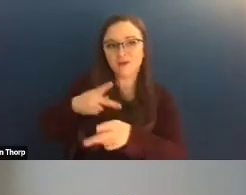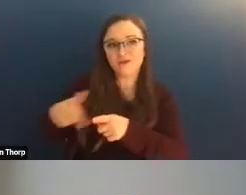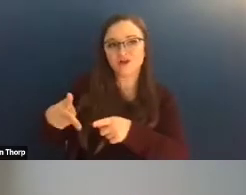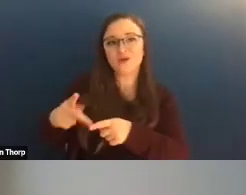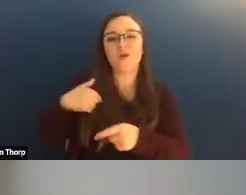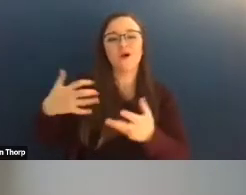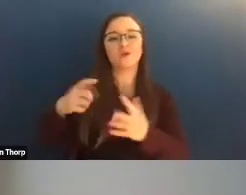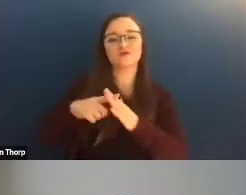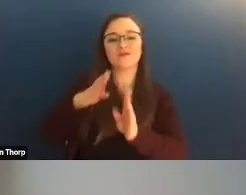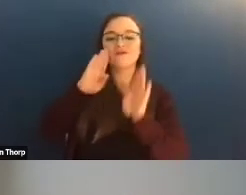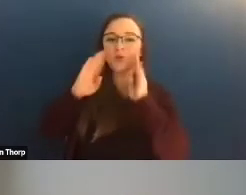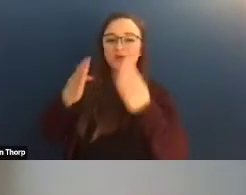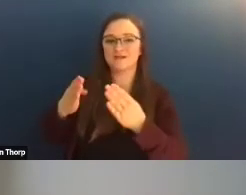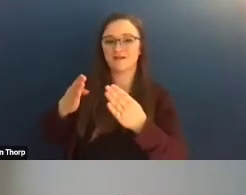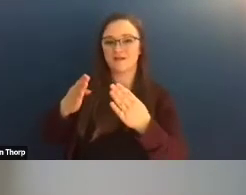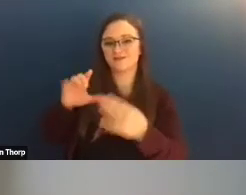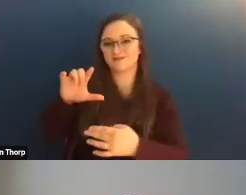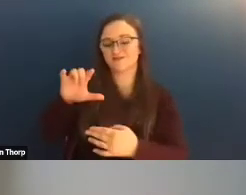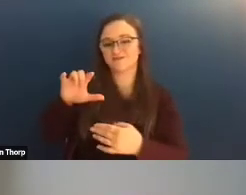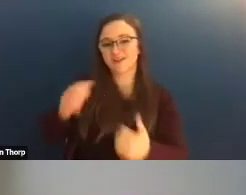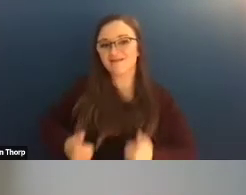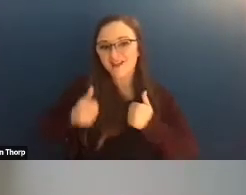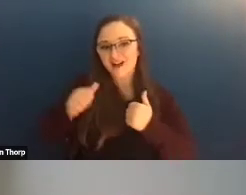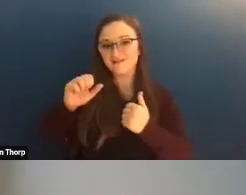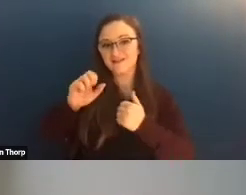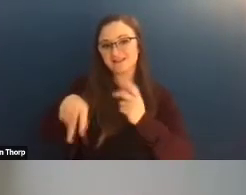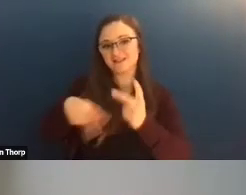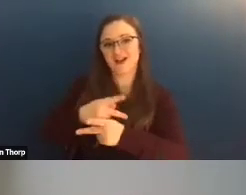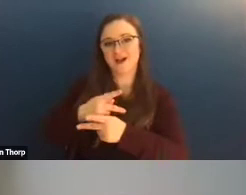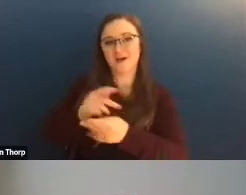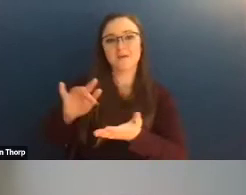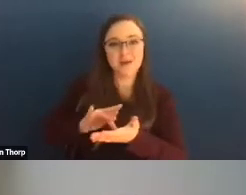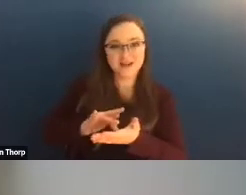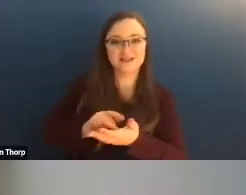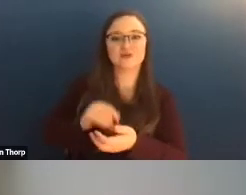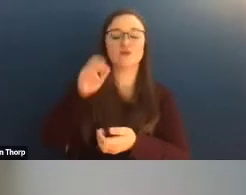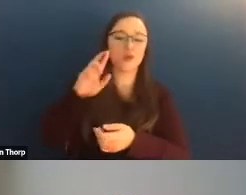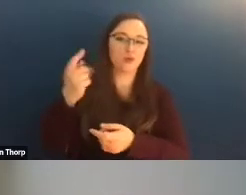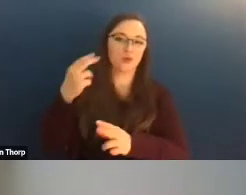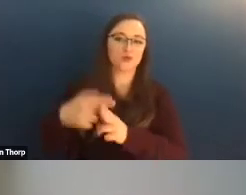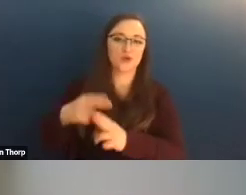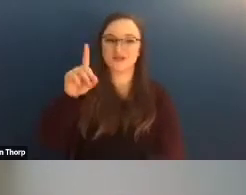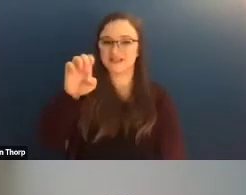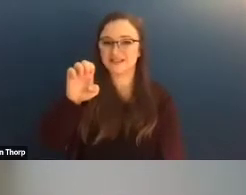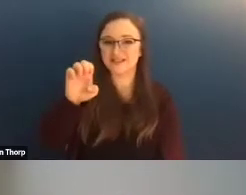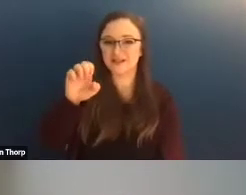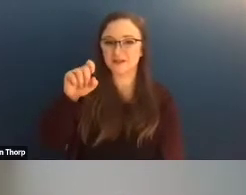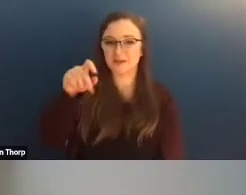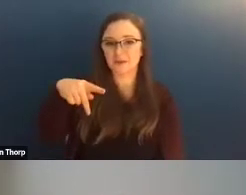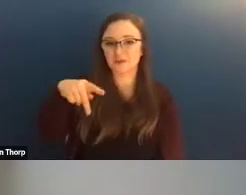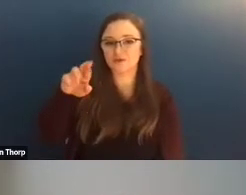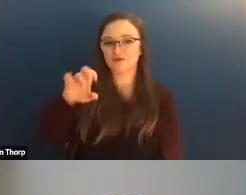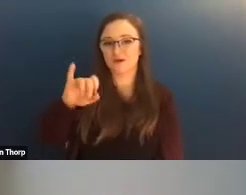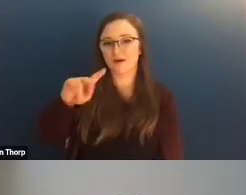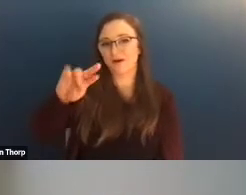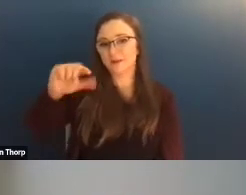on lifestyle medicine and what's called deprescribing, which is getting patients off of medicines through lifestyle management and nutrition education.